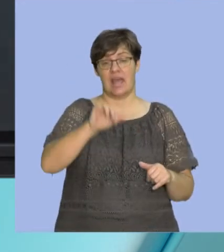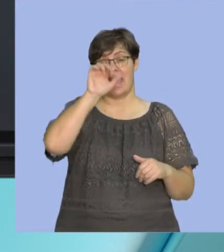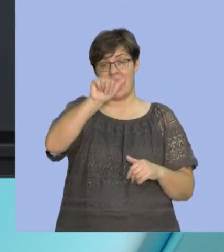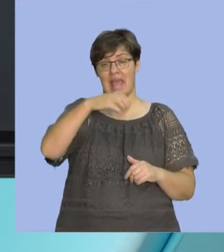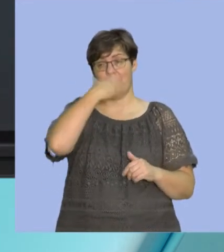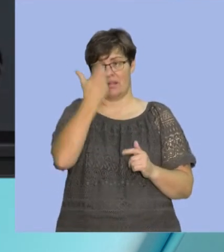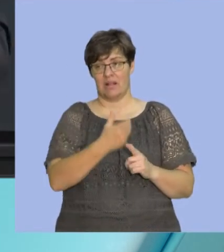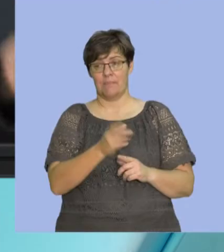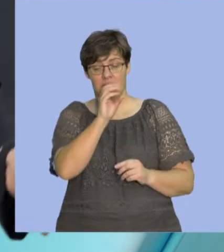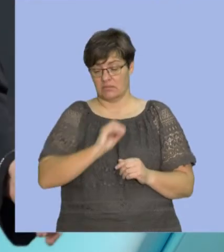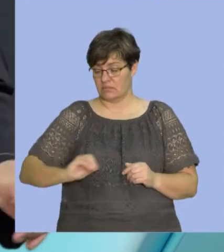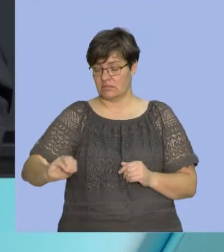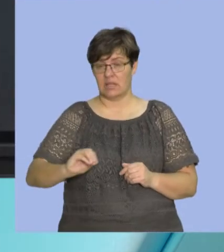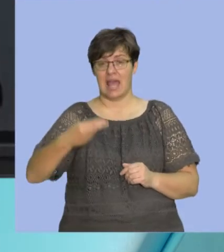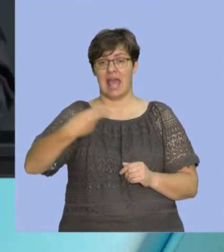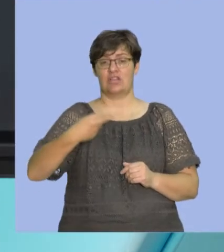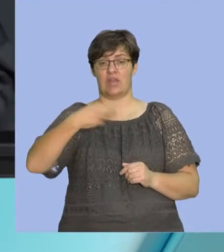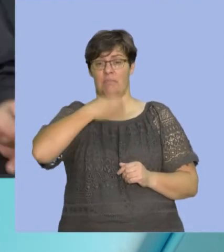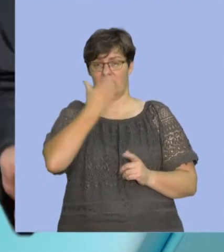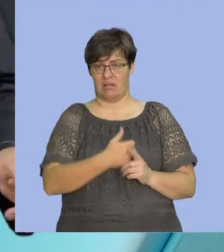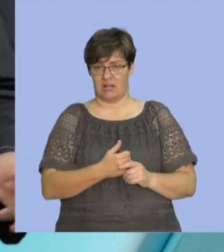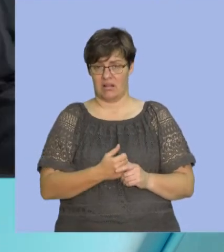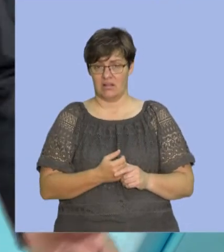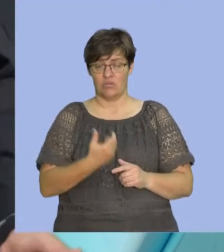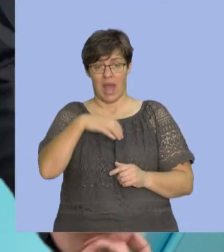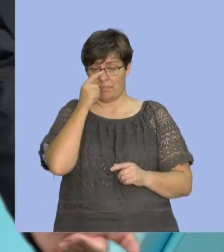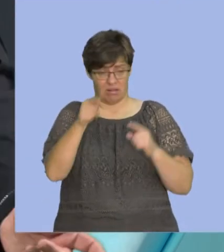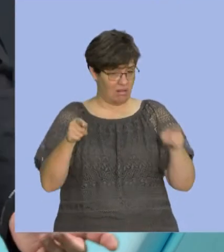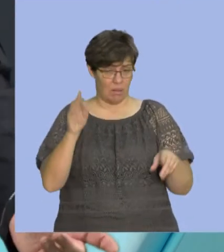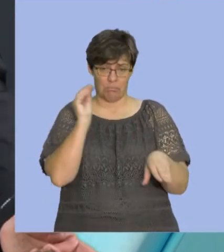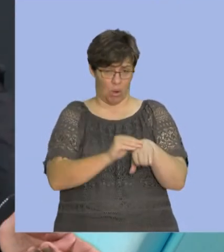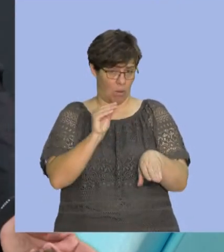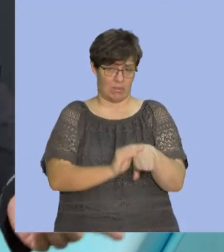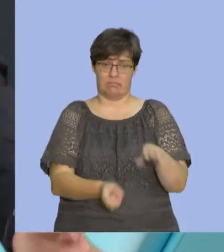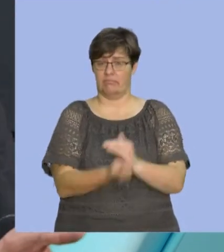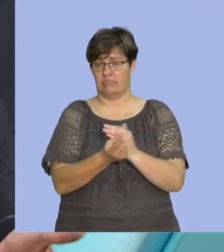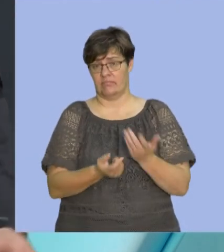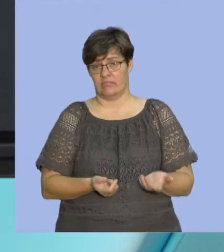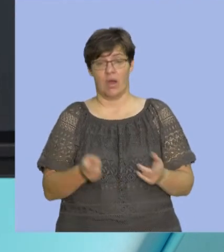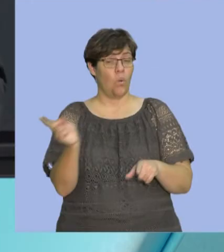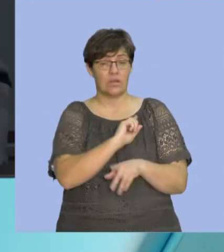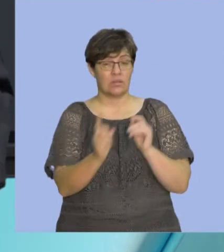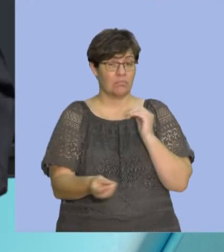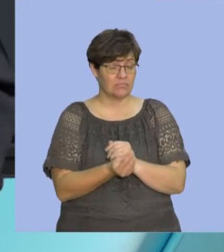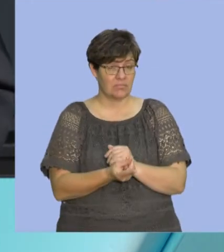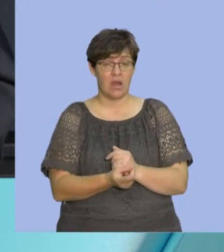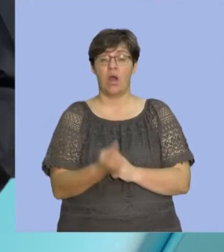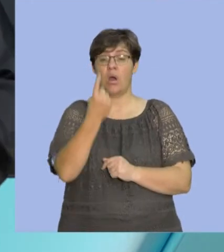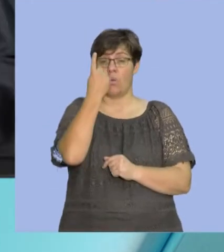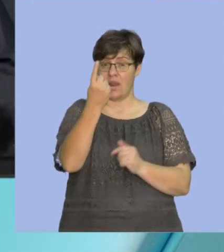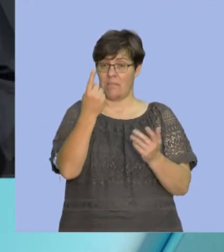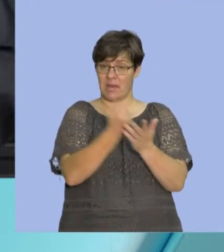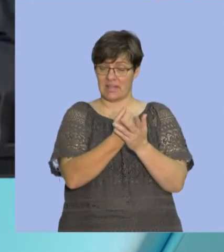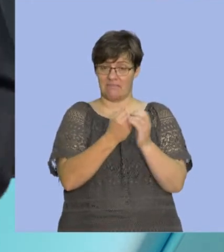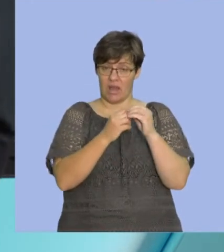but you post it to the account of H apple. So between the apples there's a problem, right? What's the problem? One account will have